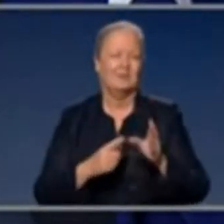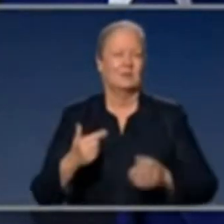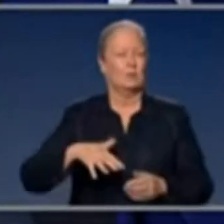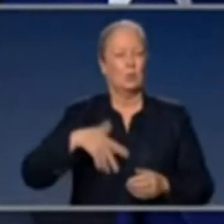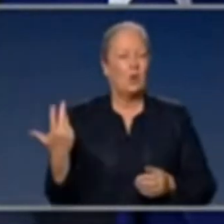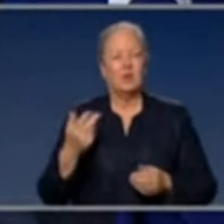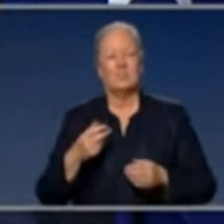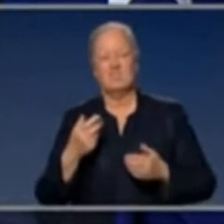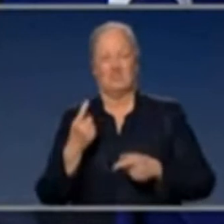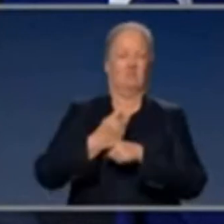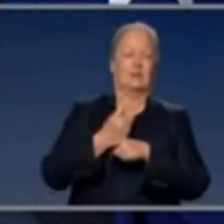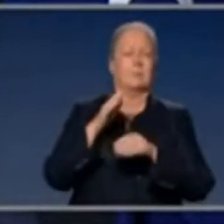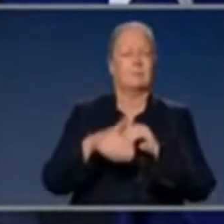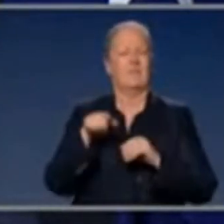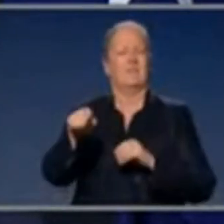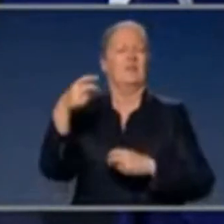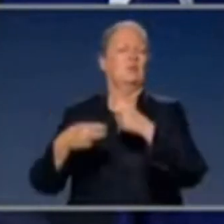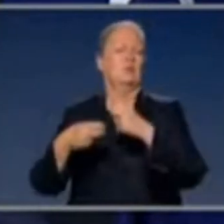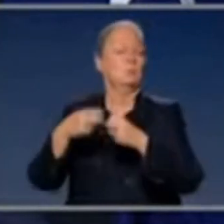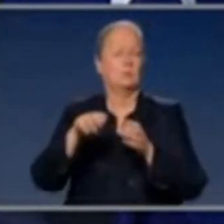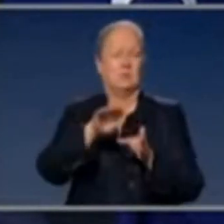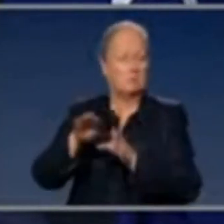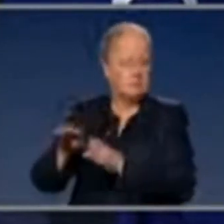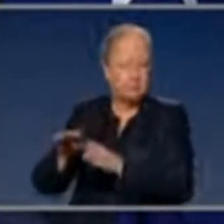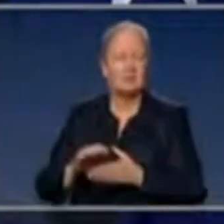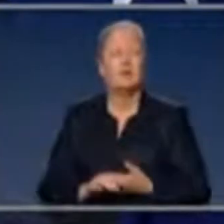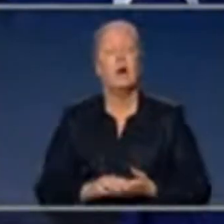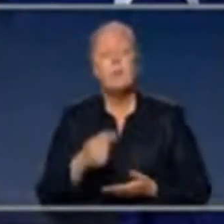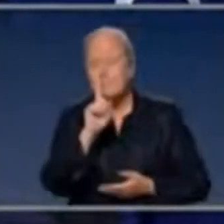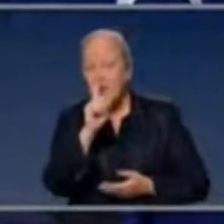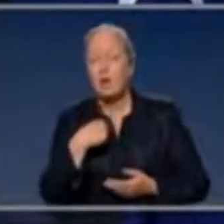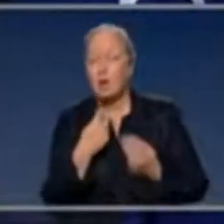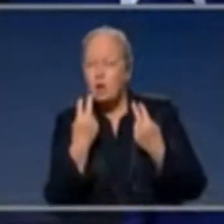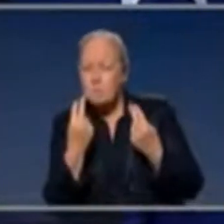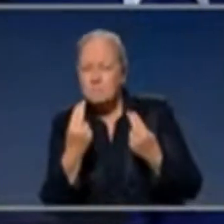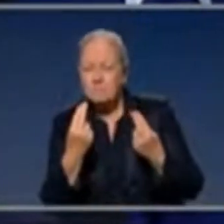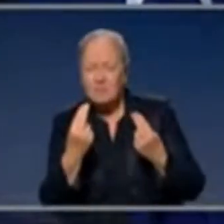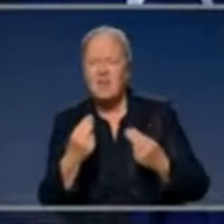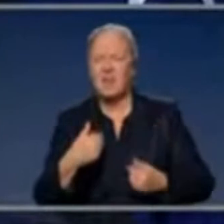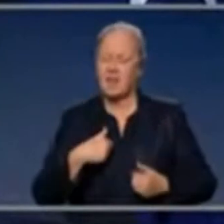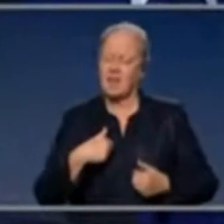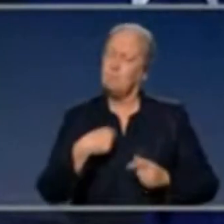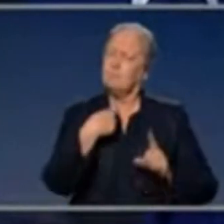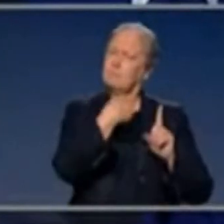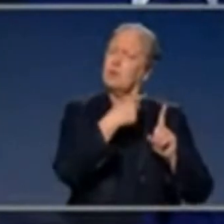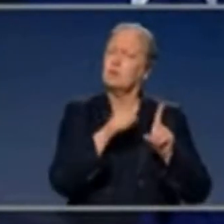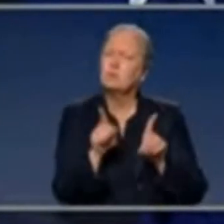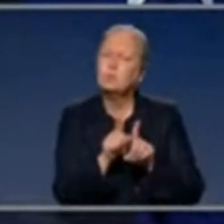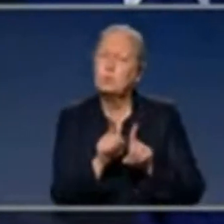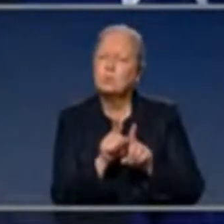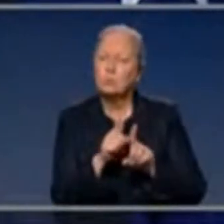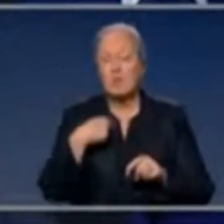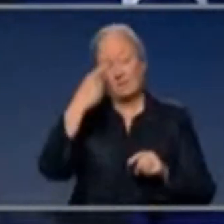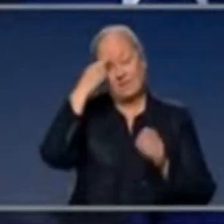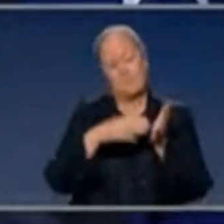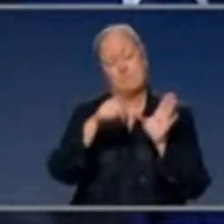here to consider these issues. I mean, I would certainly hope, and I am an optimist, that by